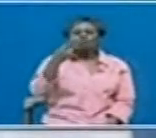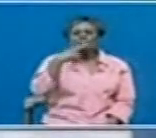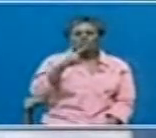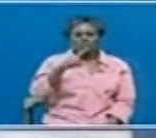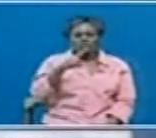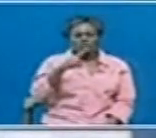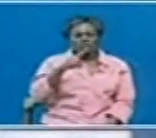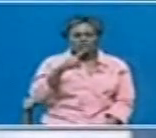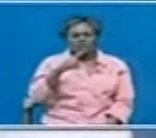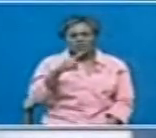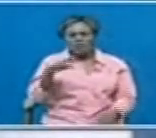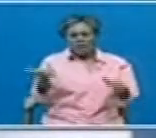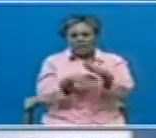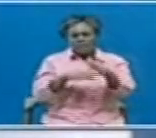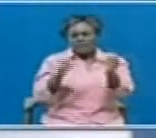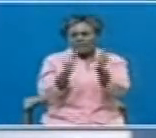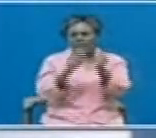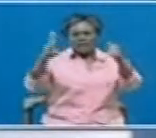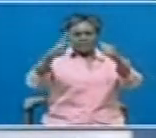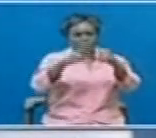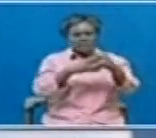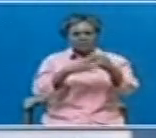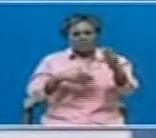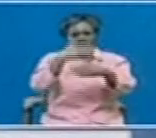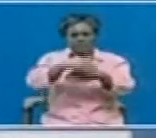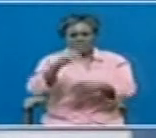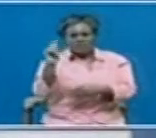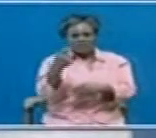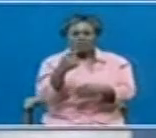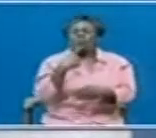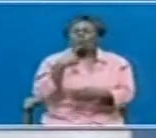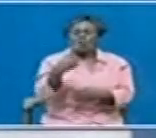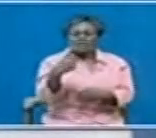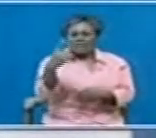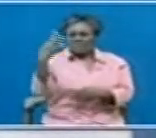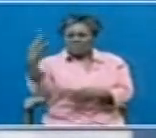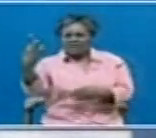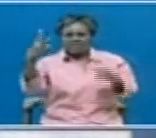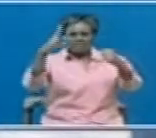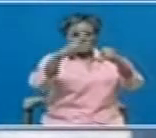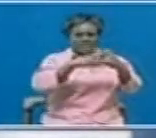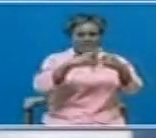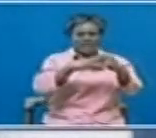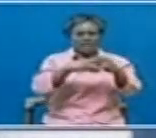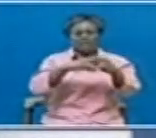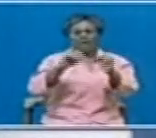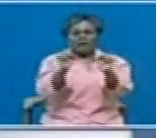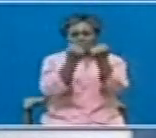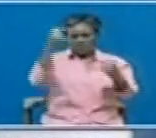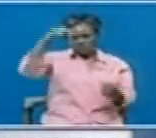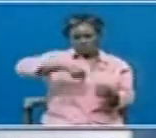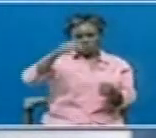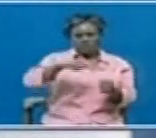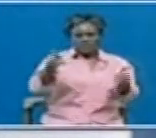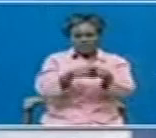Visiting Pakistan under-19 cricket team cruised past Kenya by a massive 139 runs at the Nairobi Gymkhana today. In